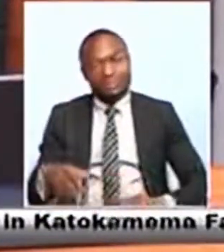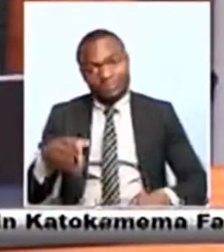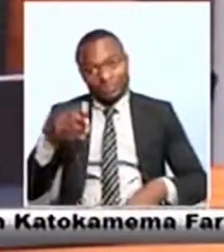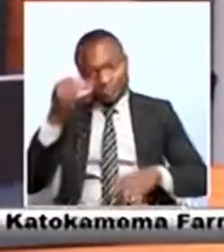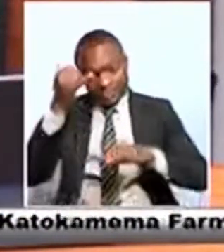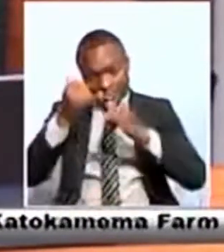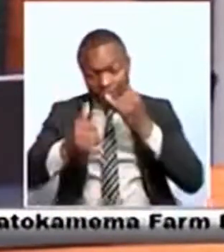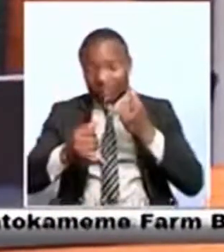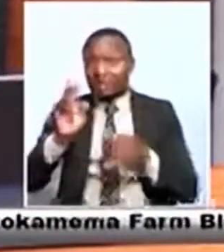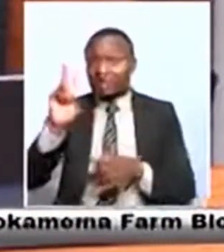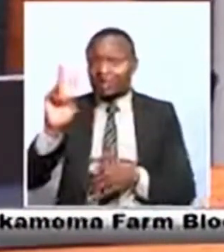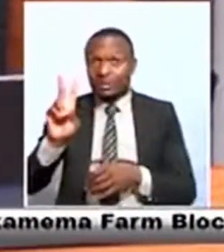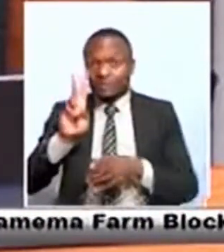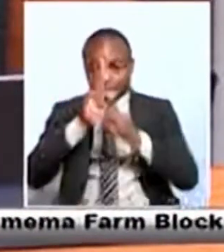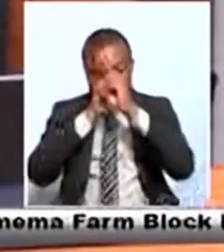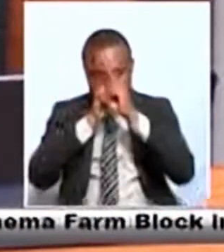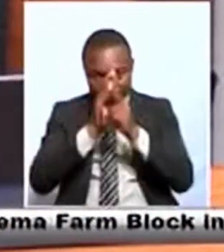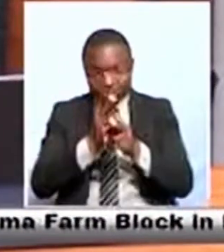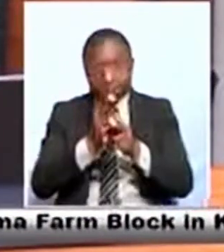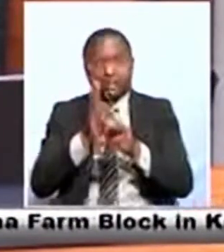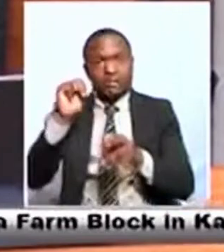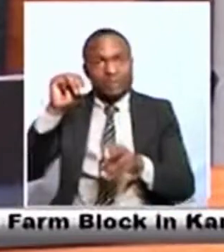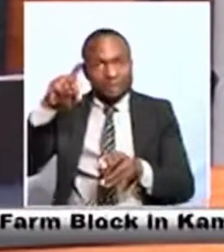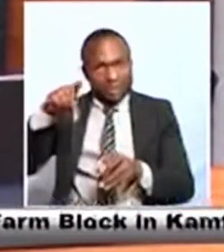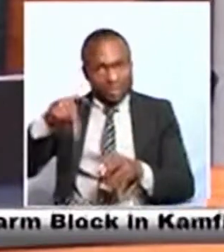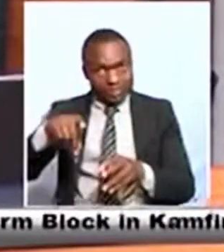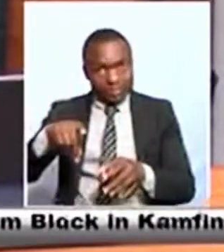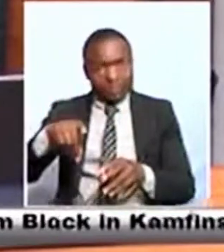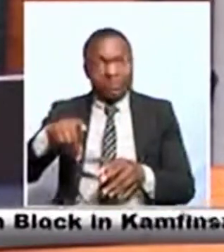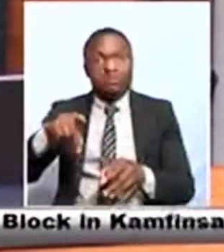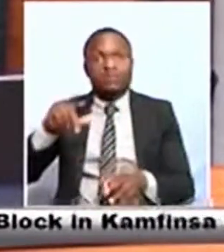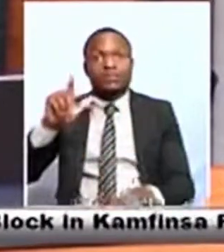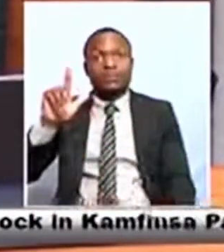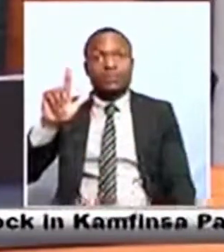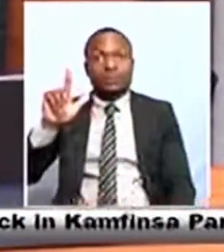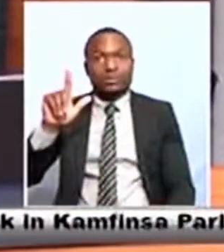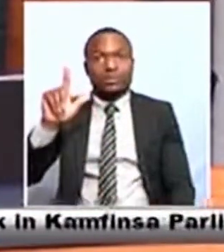two. The Honorable Member for Lufugu.